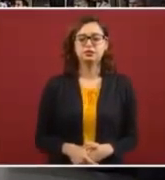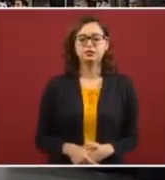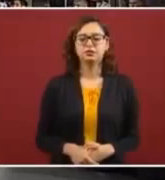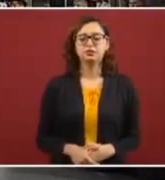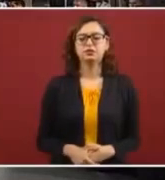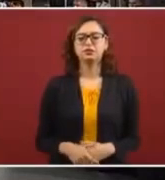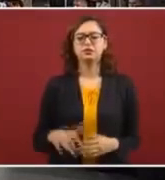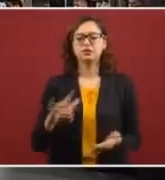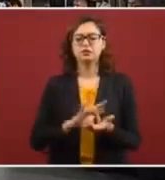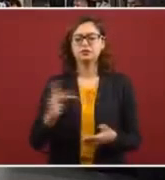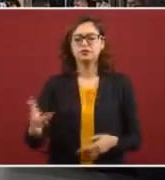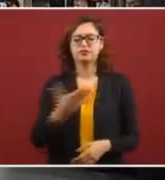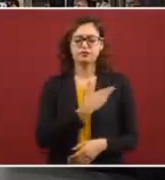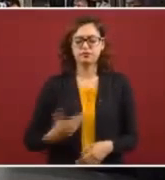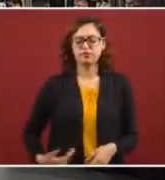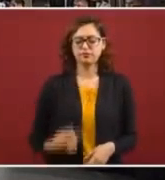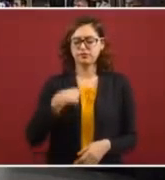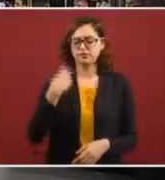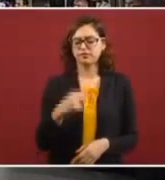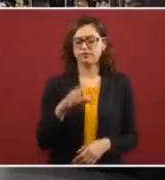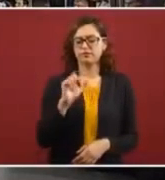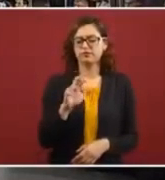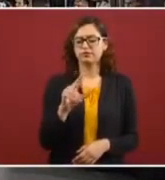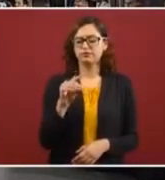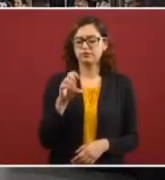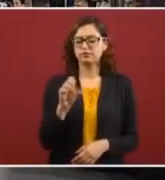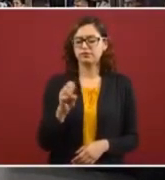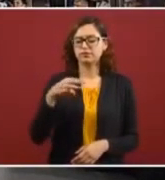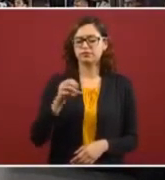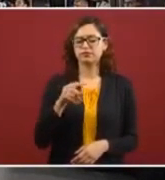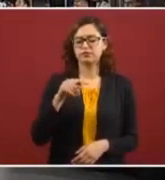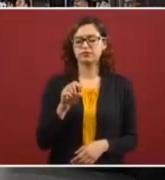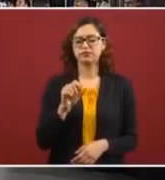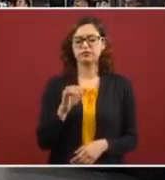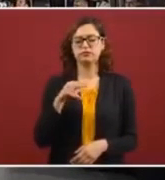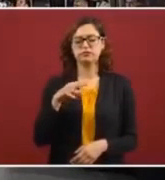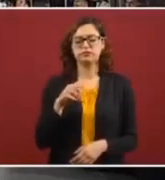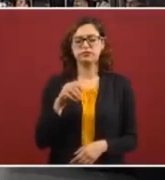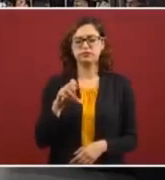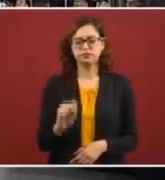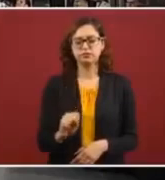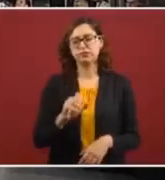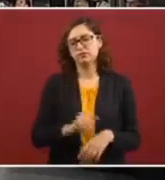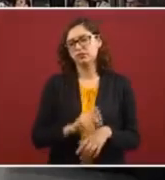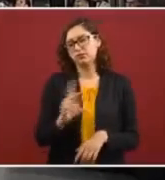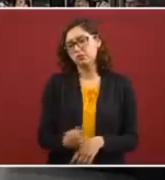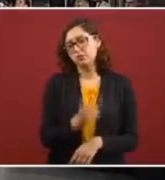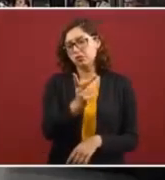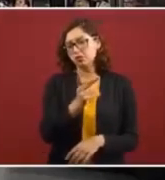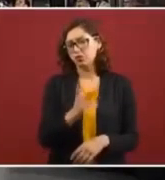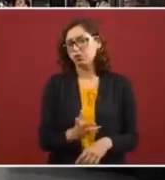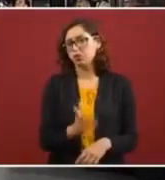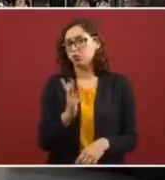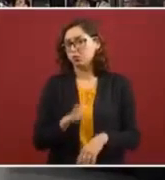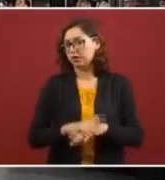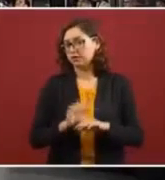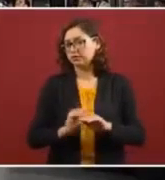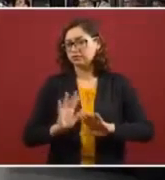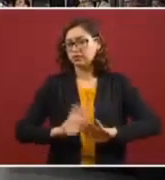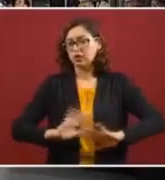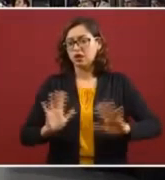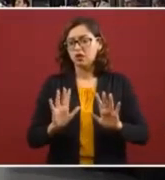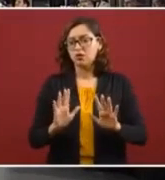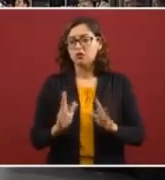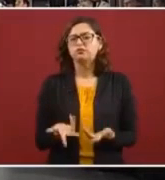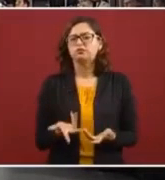Gracias, señor presidente Carlos Monsignor de la Hoguera, señor sustituto. A todos nada más nos queda claro cuáles fueron las motivaciones